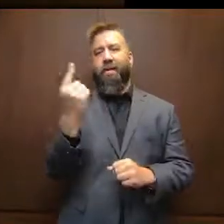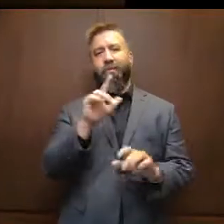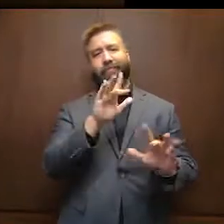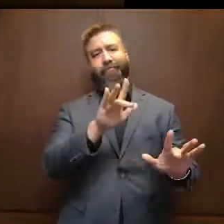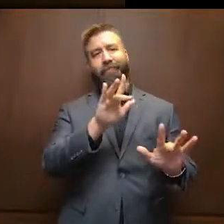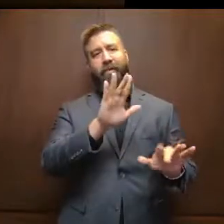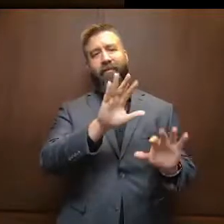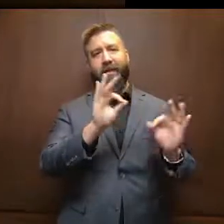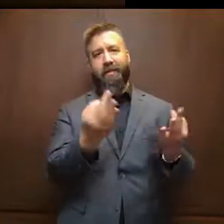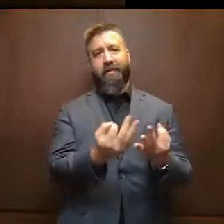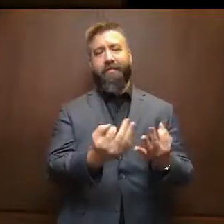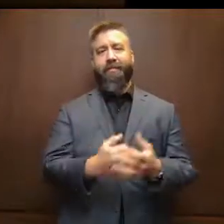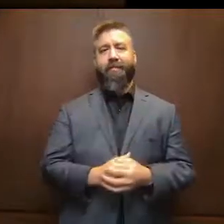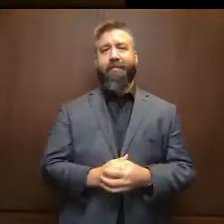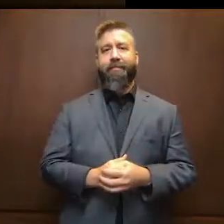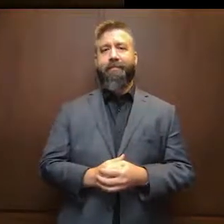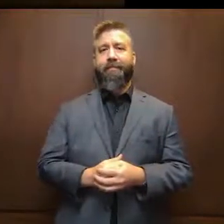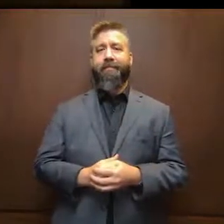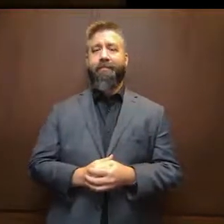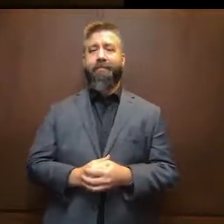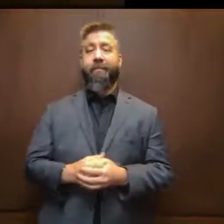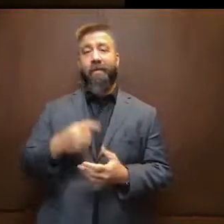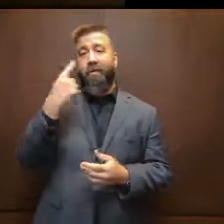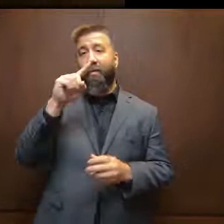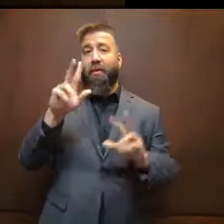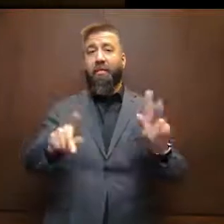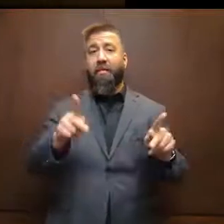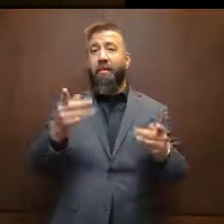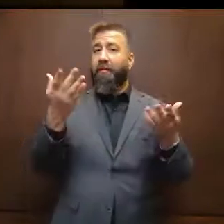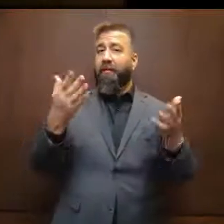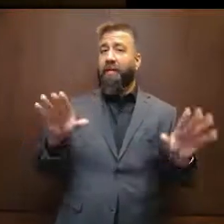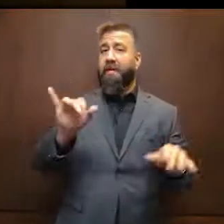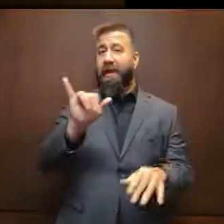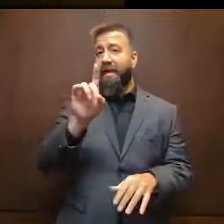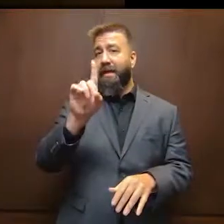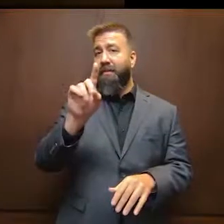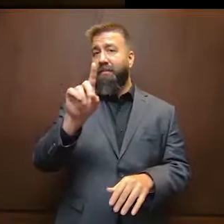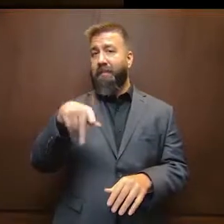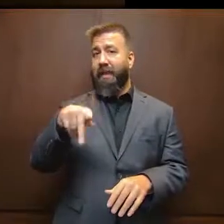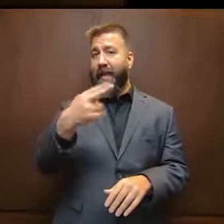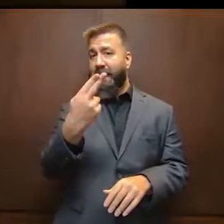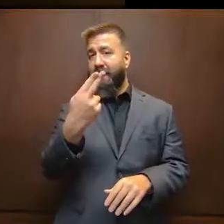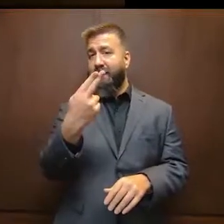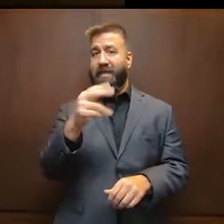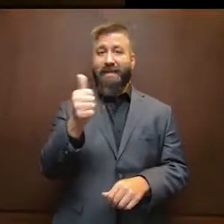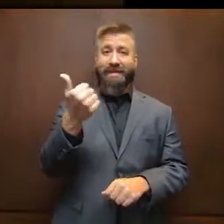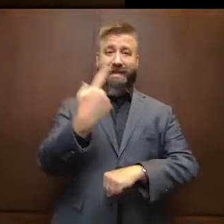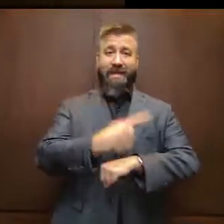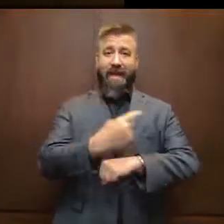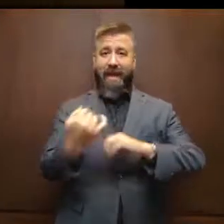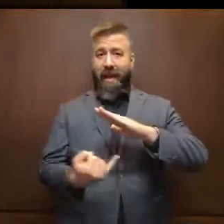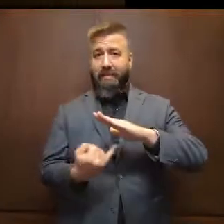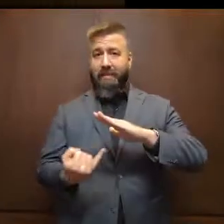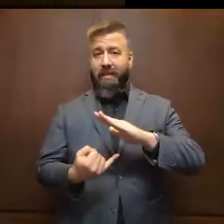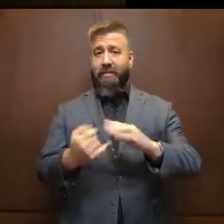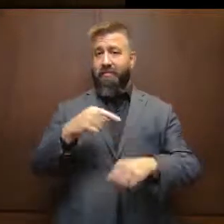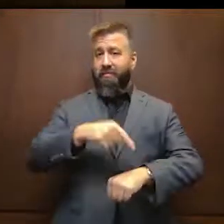out to her family. For those who have completed the IDPH required 10-day isolation period, we